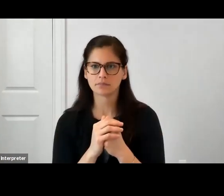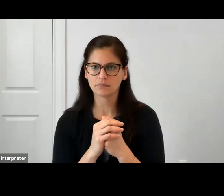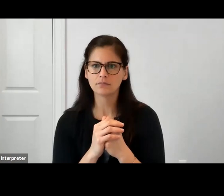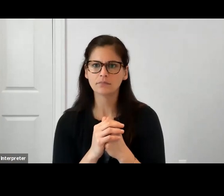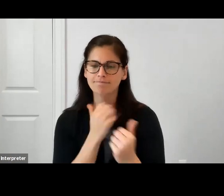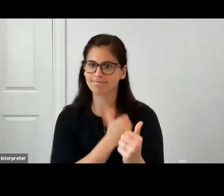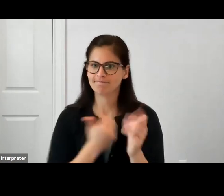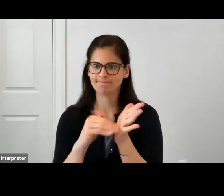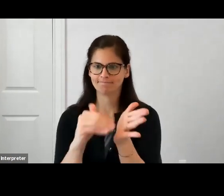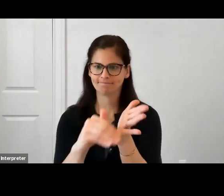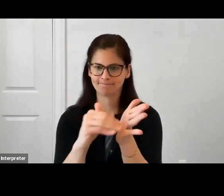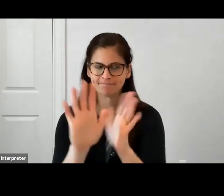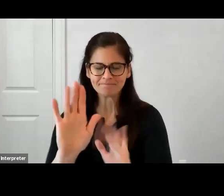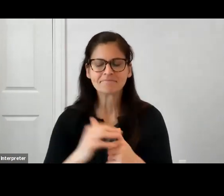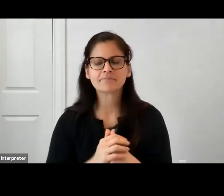Pardon me.